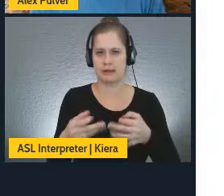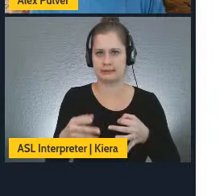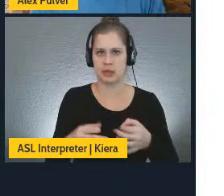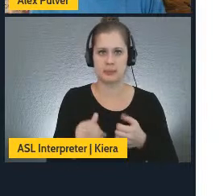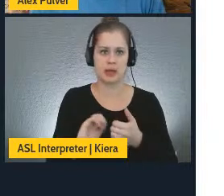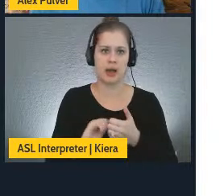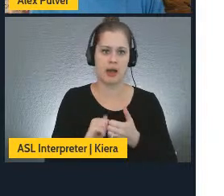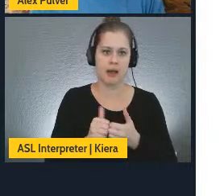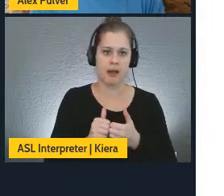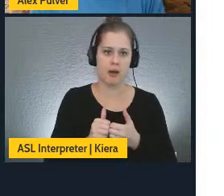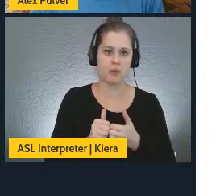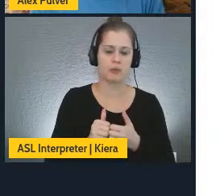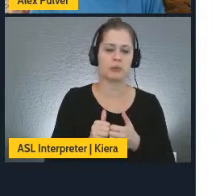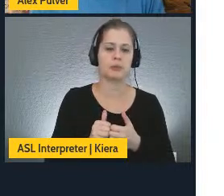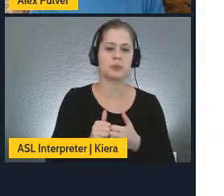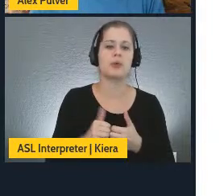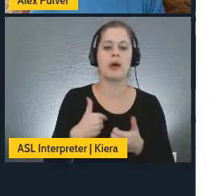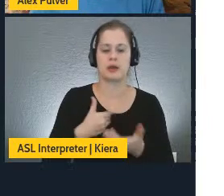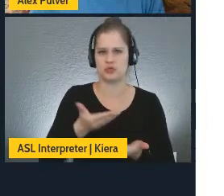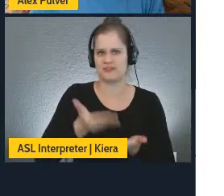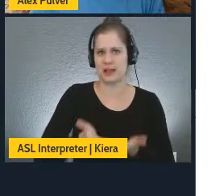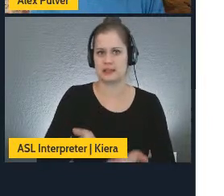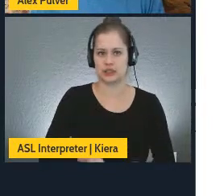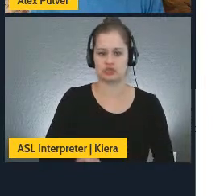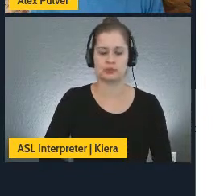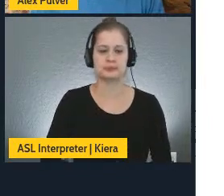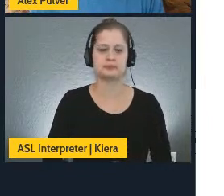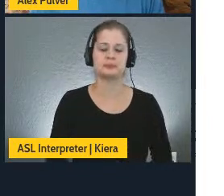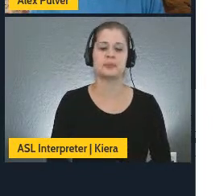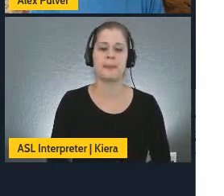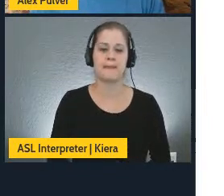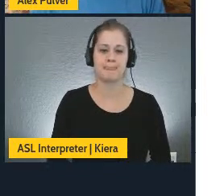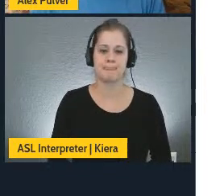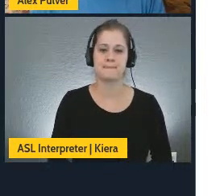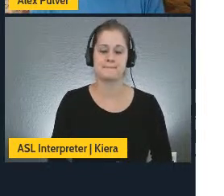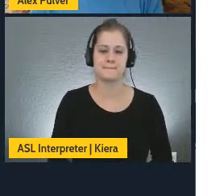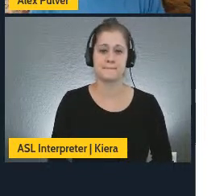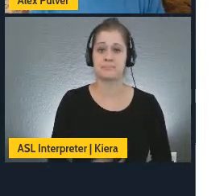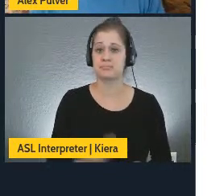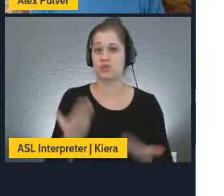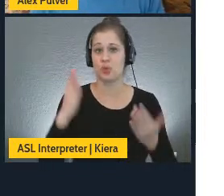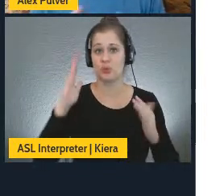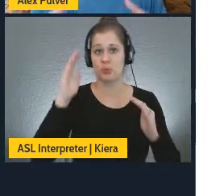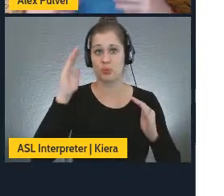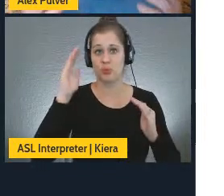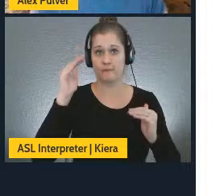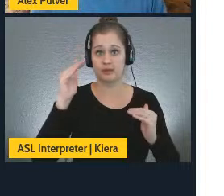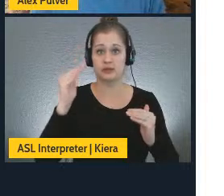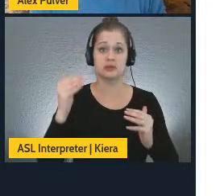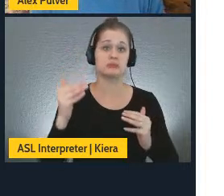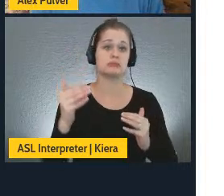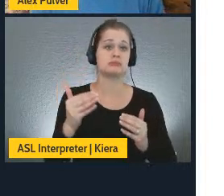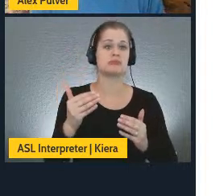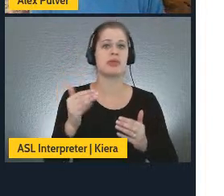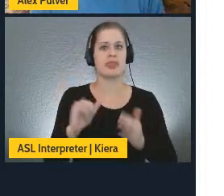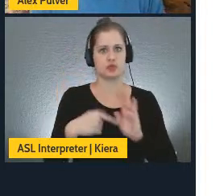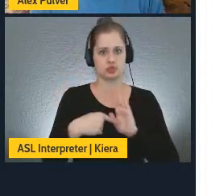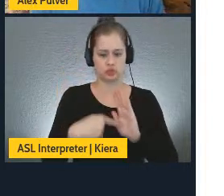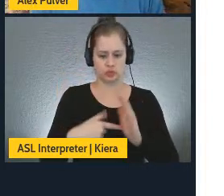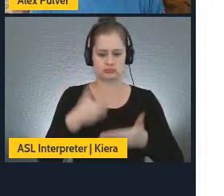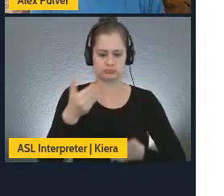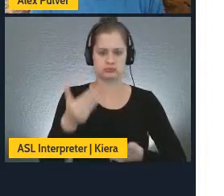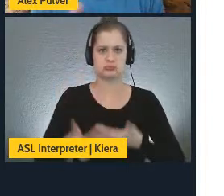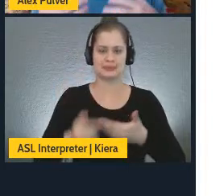pull request validation. So hopefully, walking you through